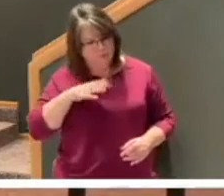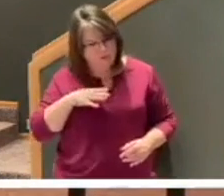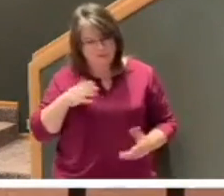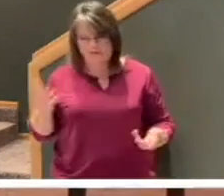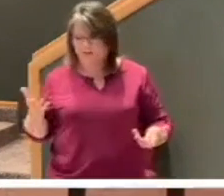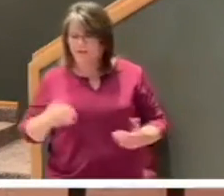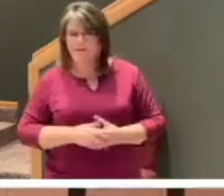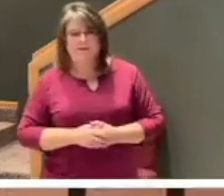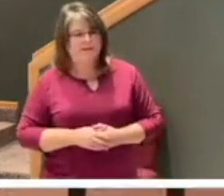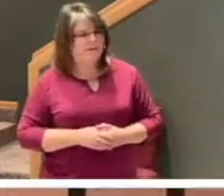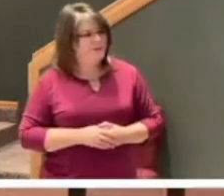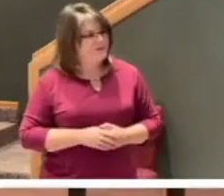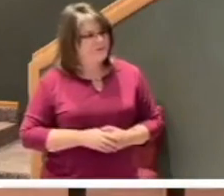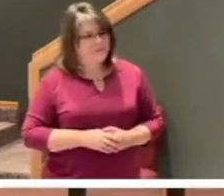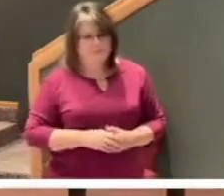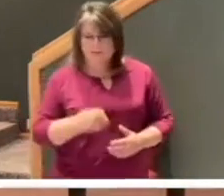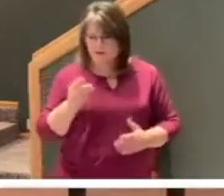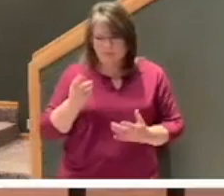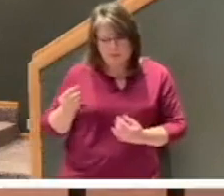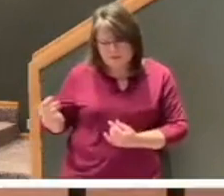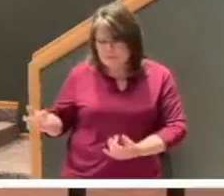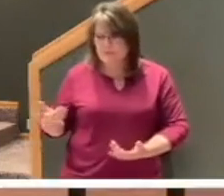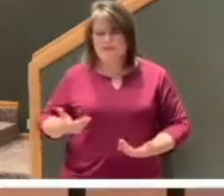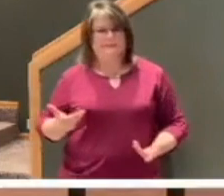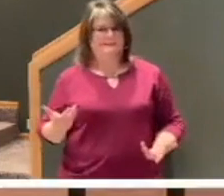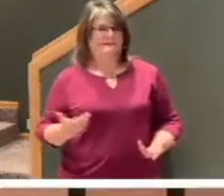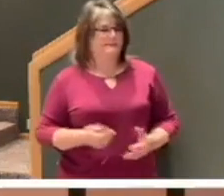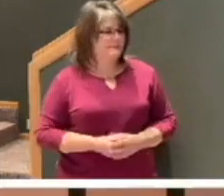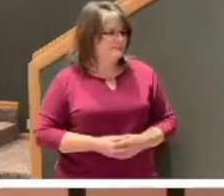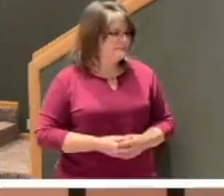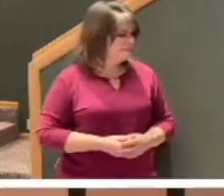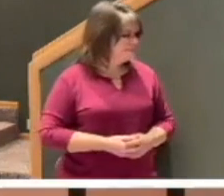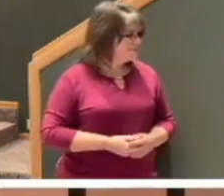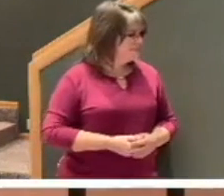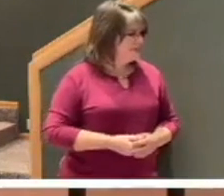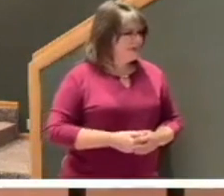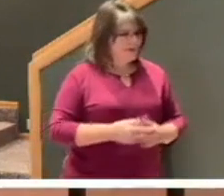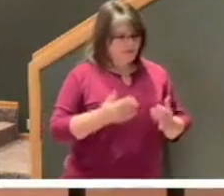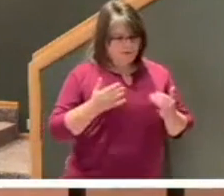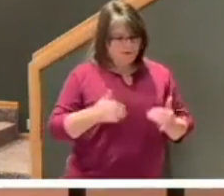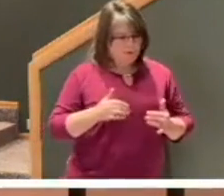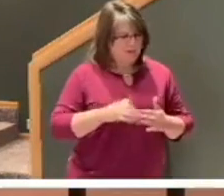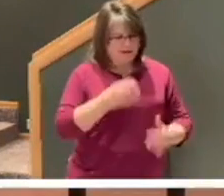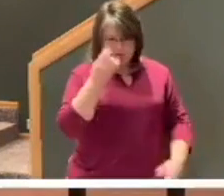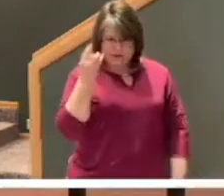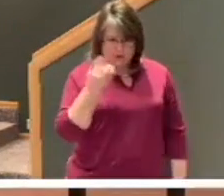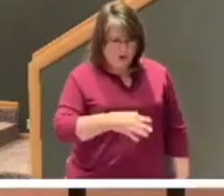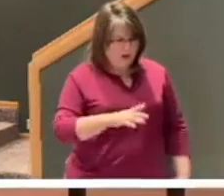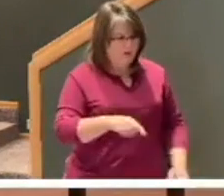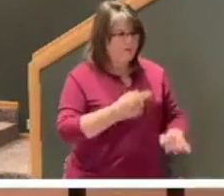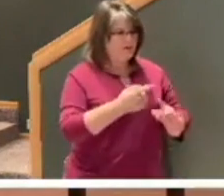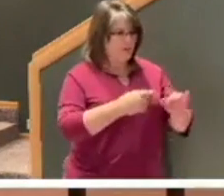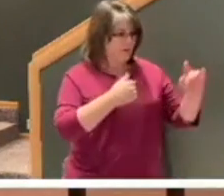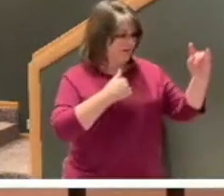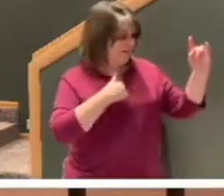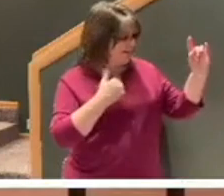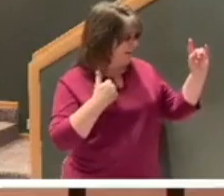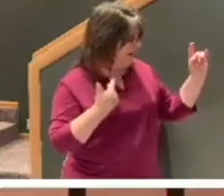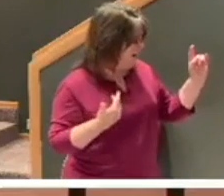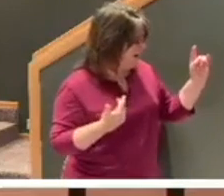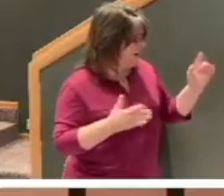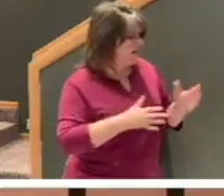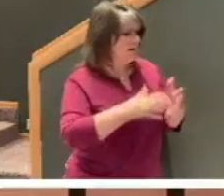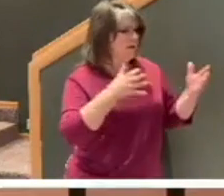just, what are you doing? You're playing in the garbage when I just have